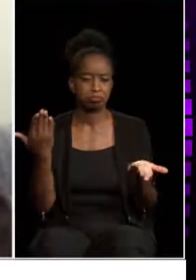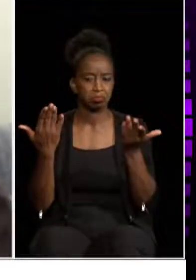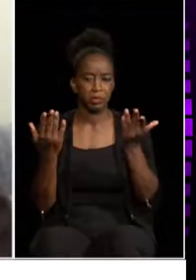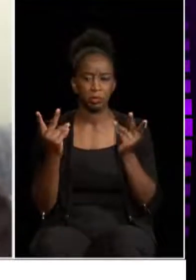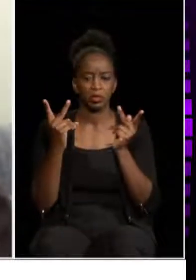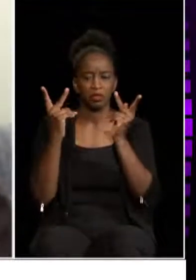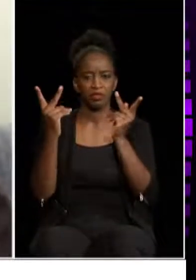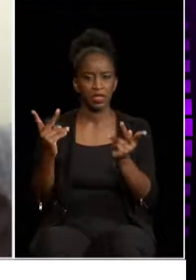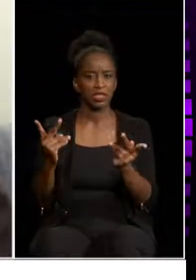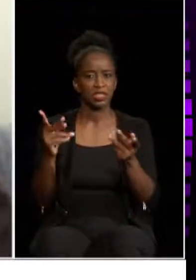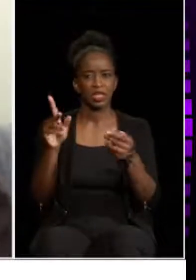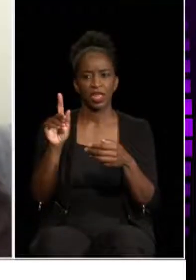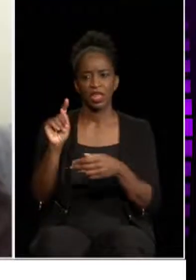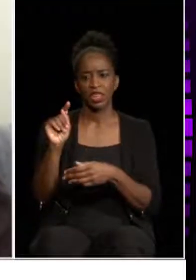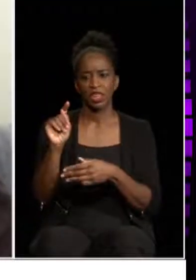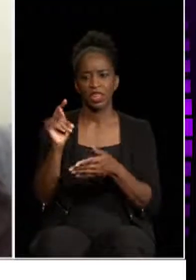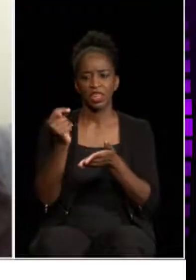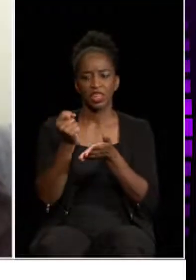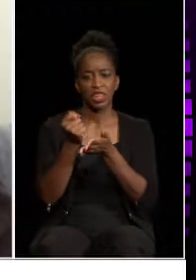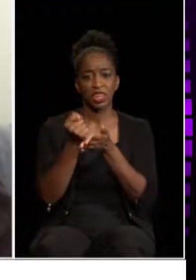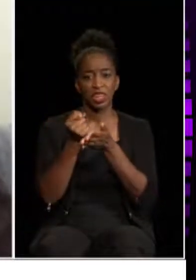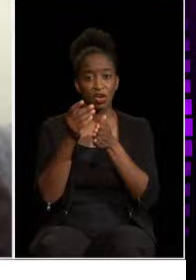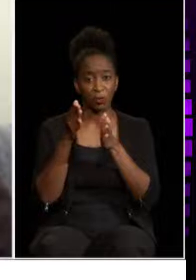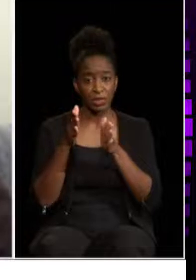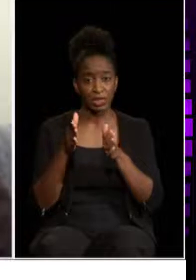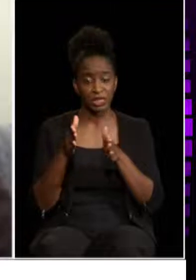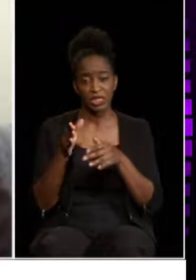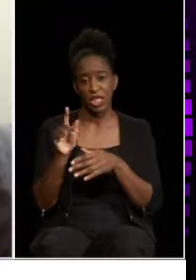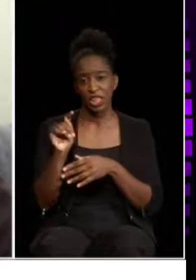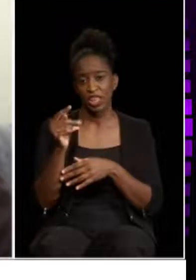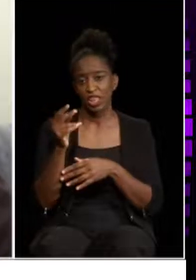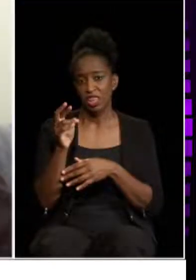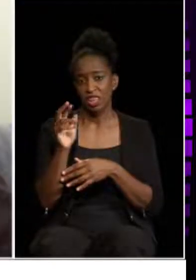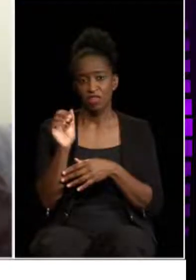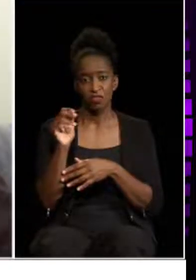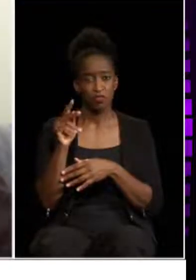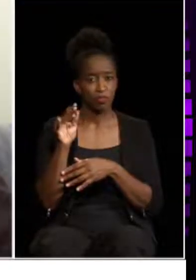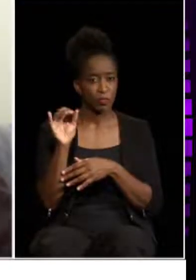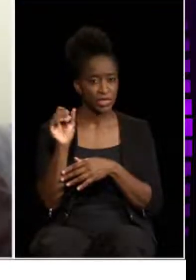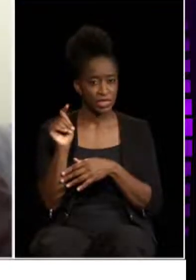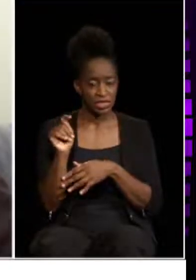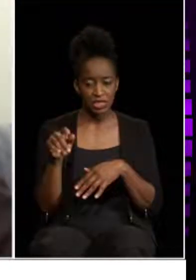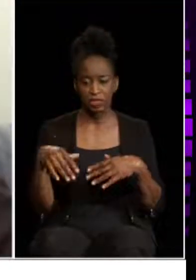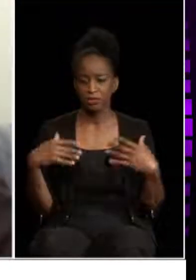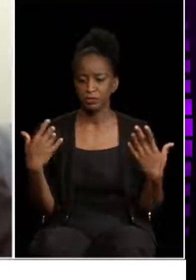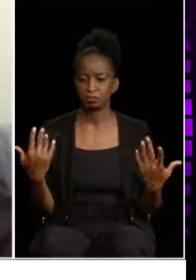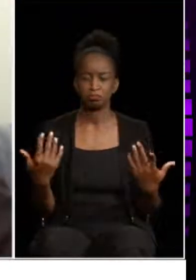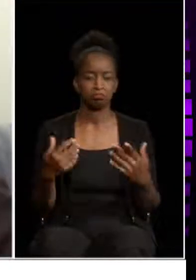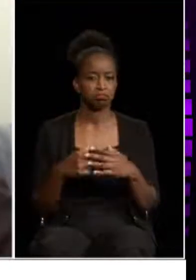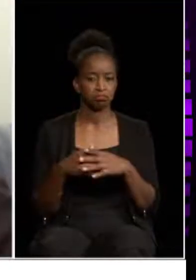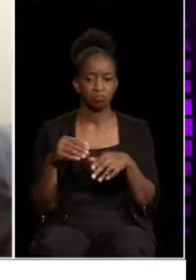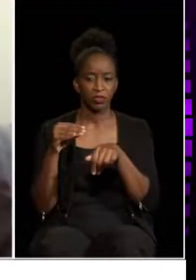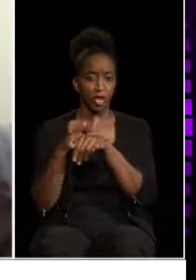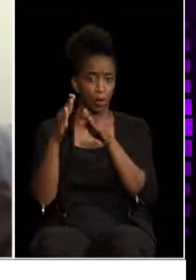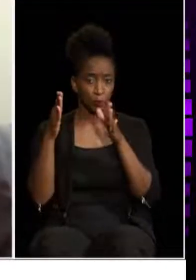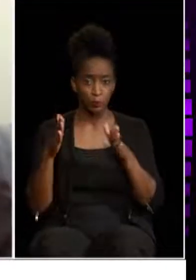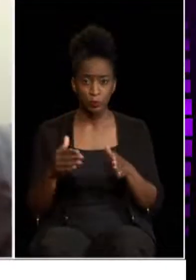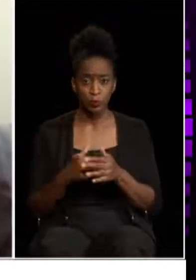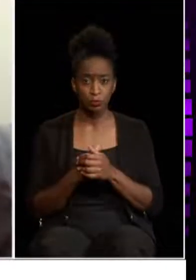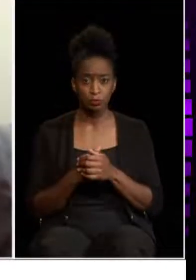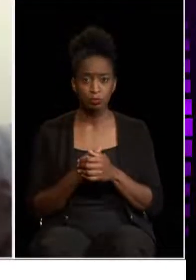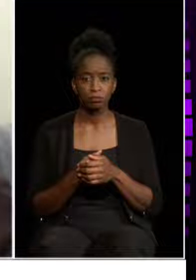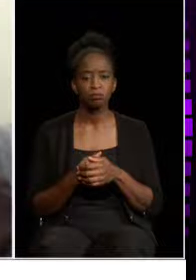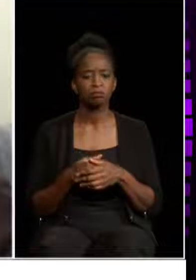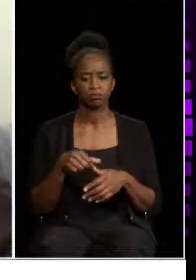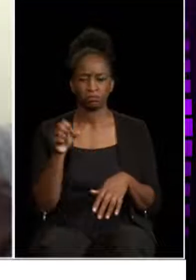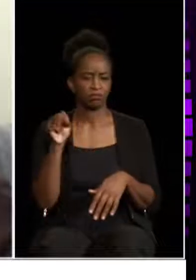psychologist or anything like that? Is that normalized discussion amongst your peer group? Well, what I must say, it is normalized.